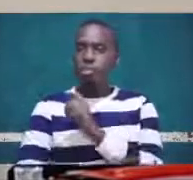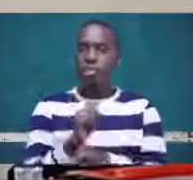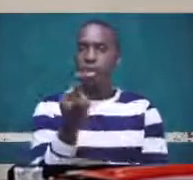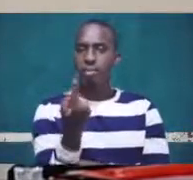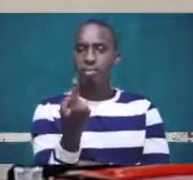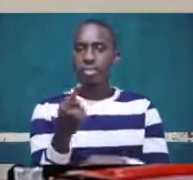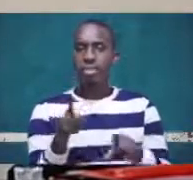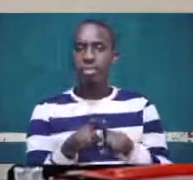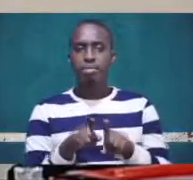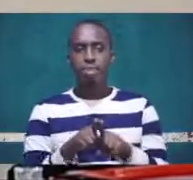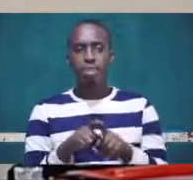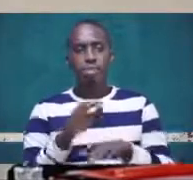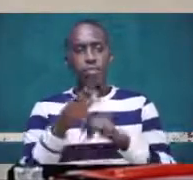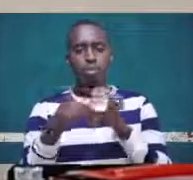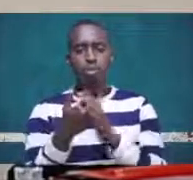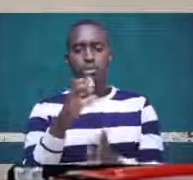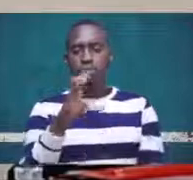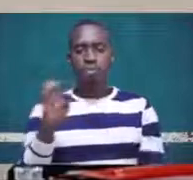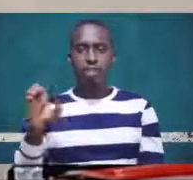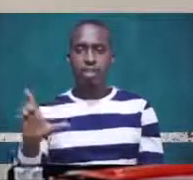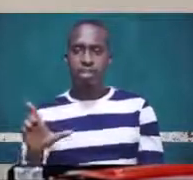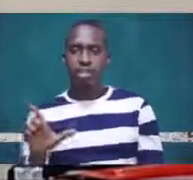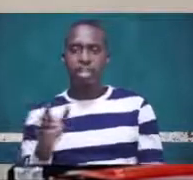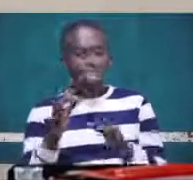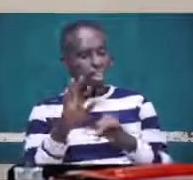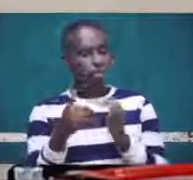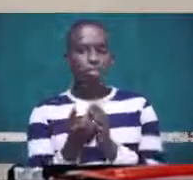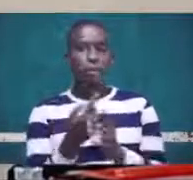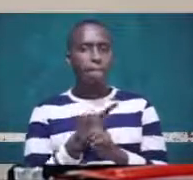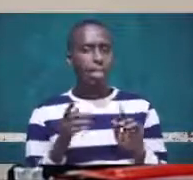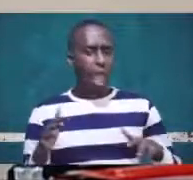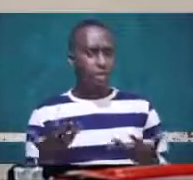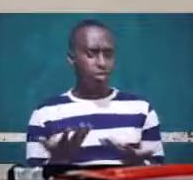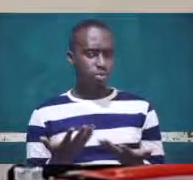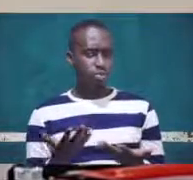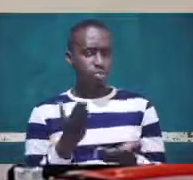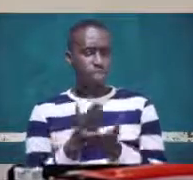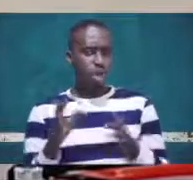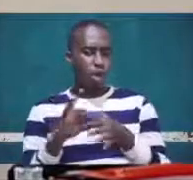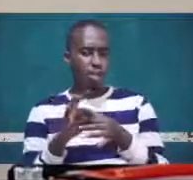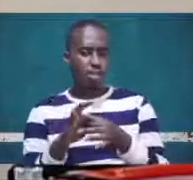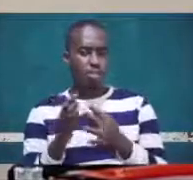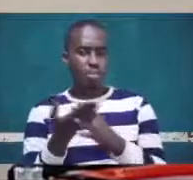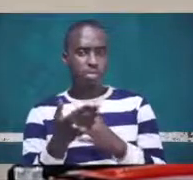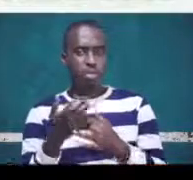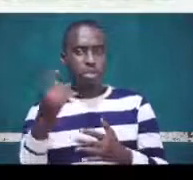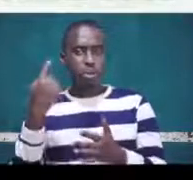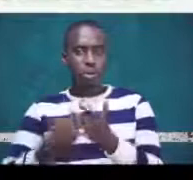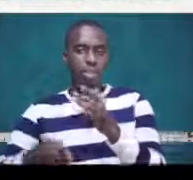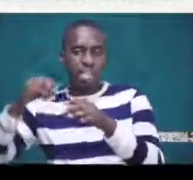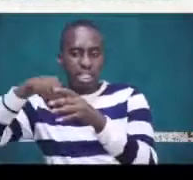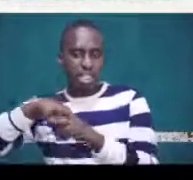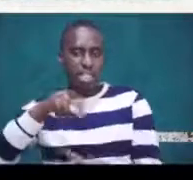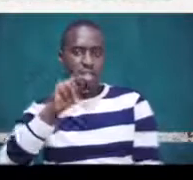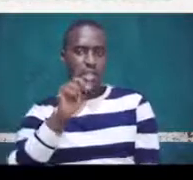the nucleus in the cell is the command center. It does everything. But how? What's the connection between what is inside the